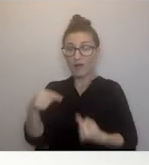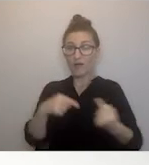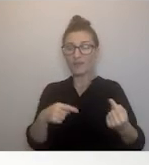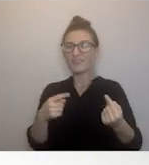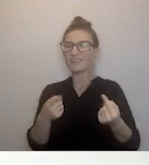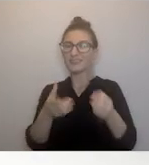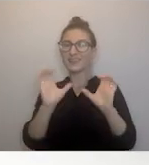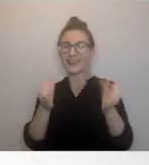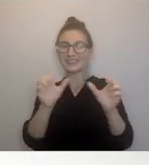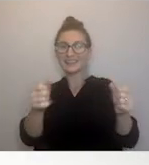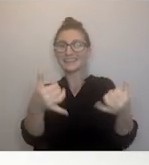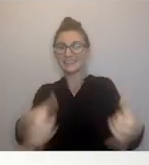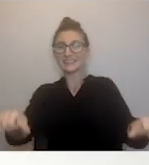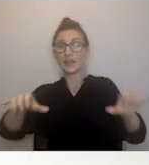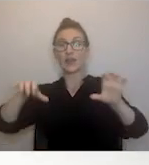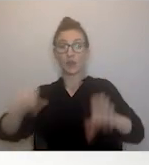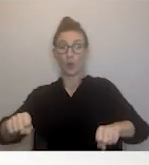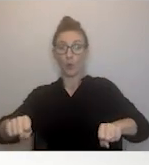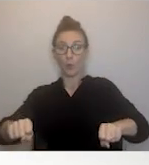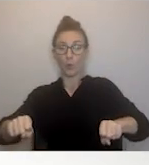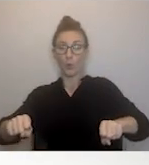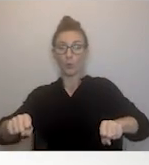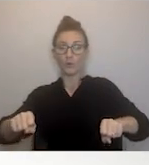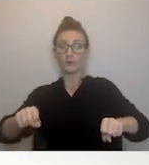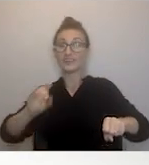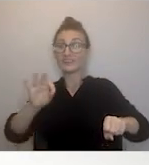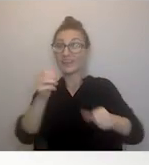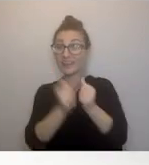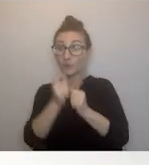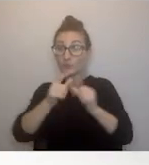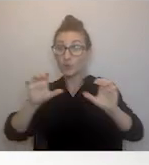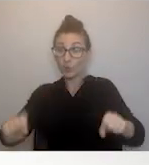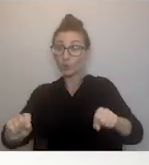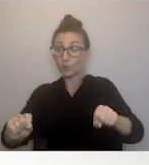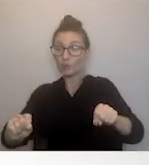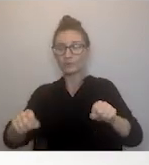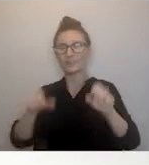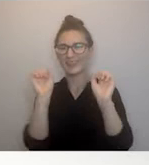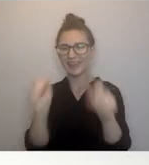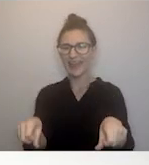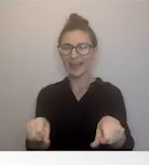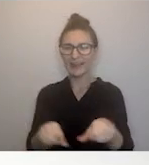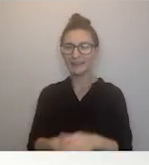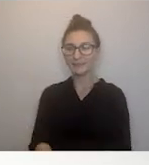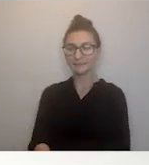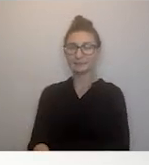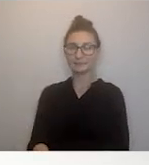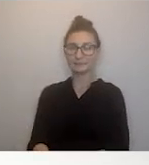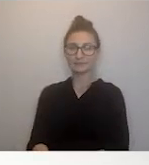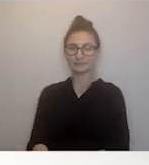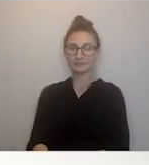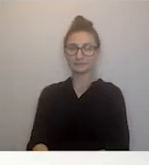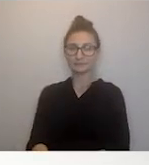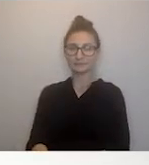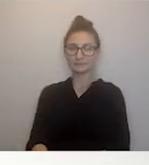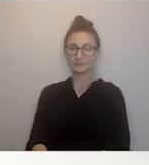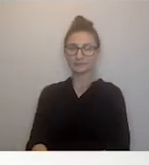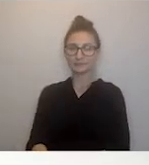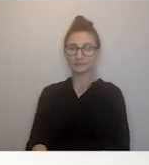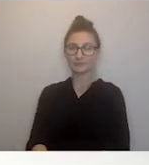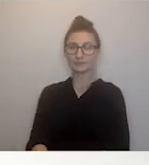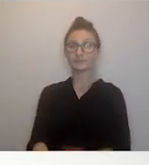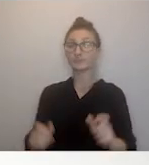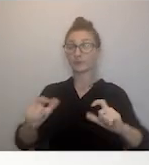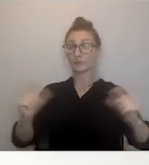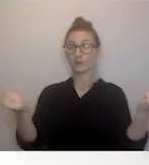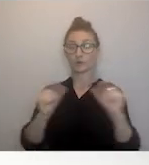best really move the class still working through doing whatever you chose the motion to be for the form, because